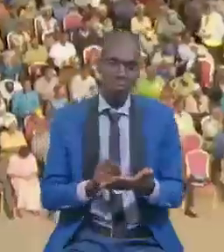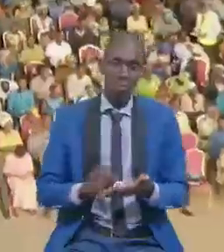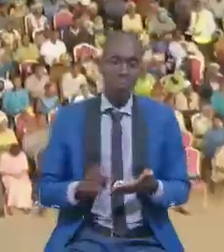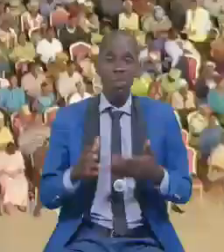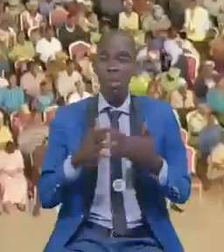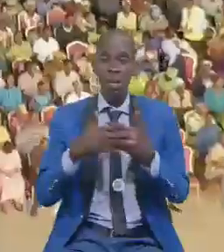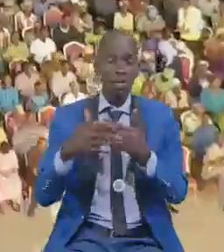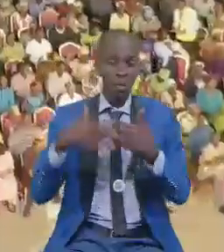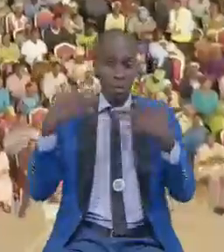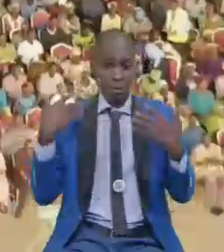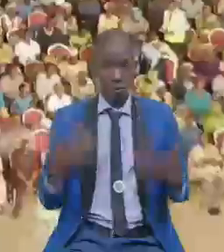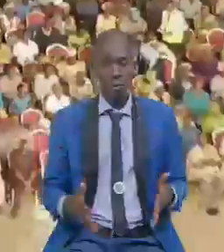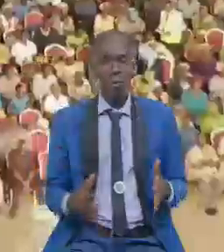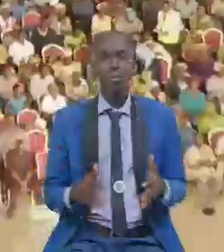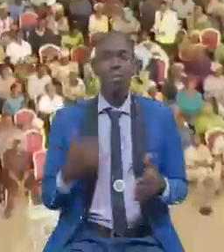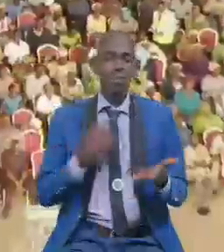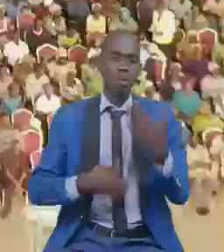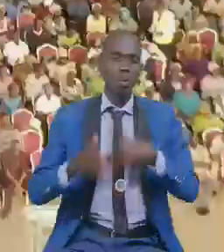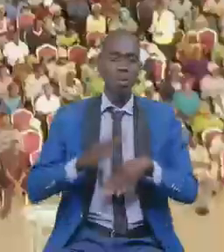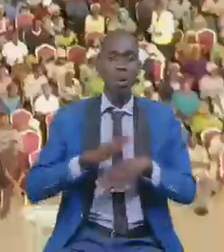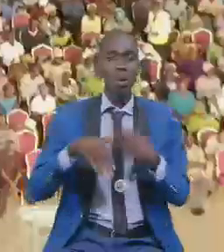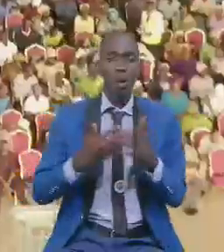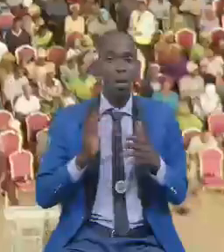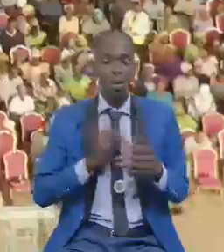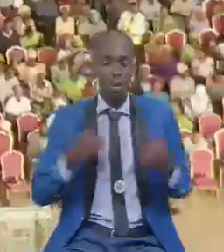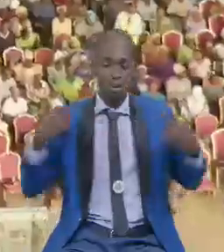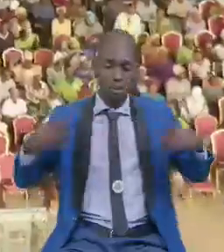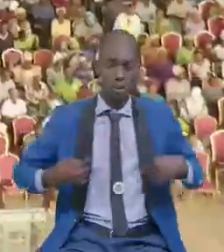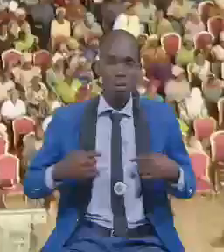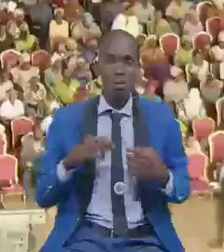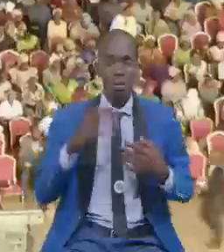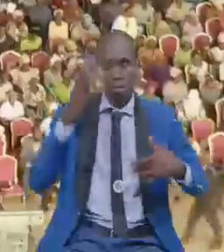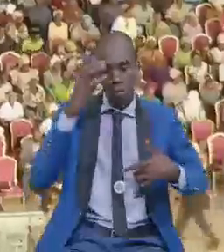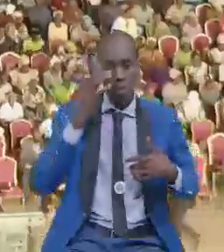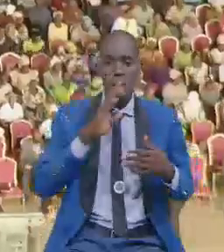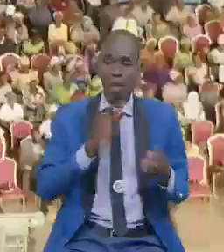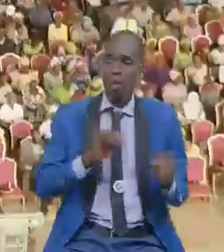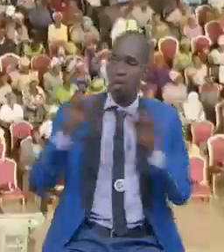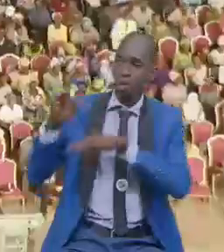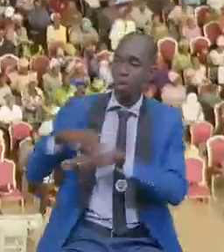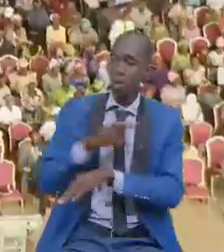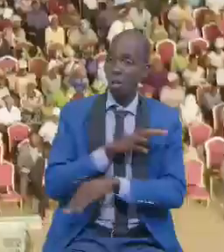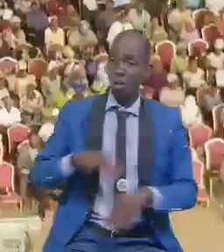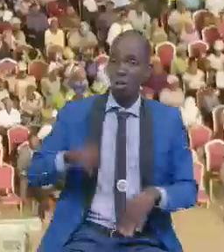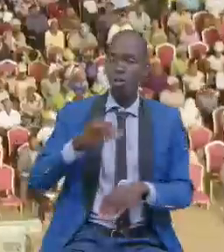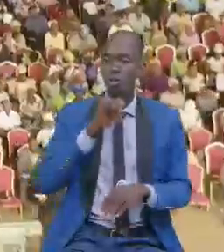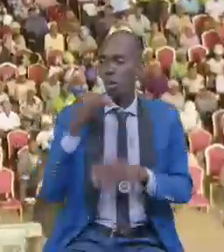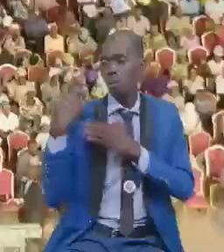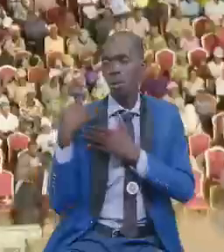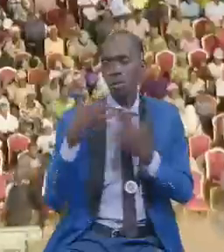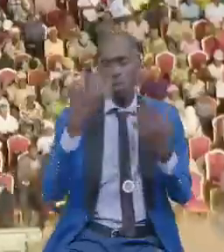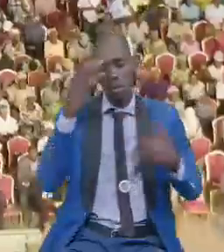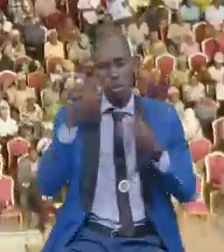our infirmities and sicknesses are laid on him. You'll not carry any disease back home with you tonight